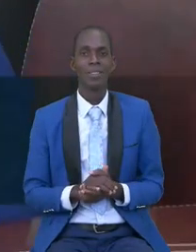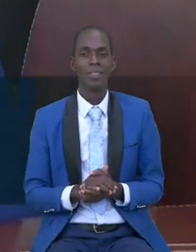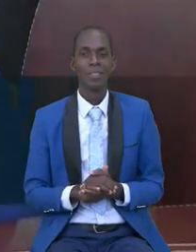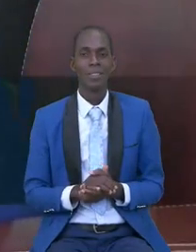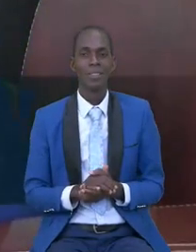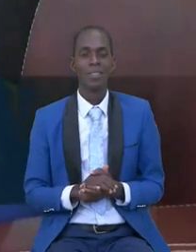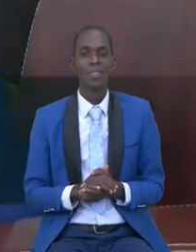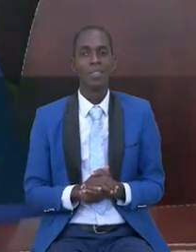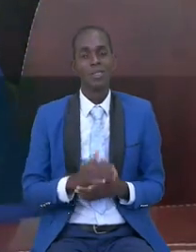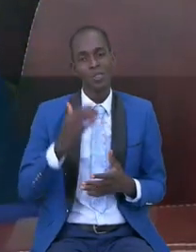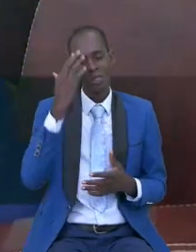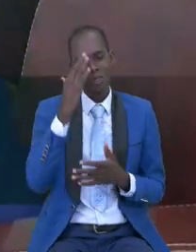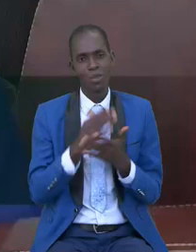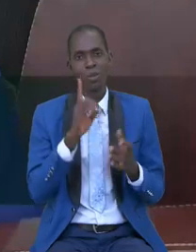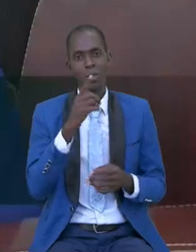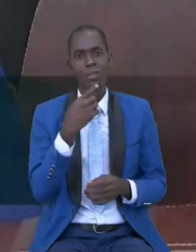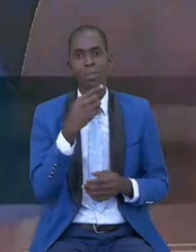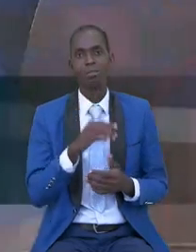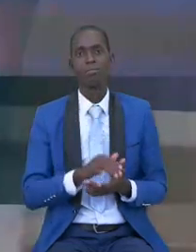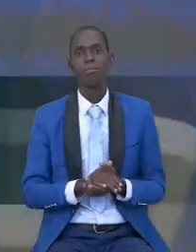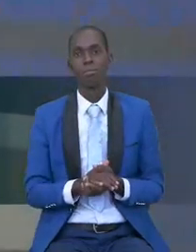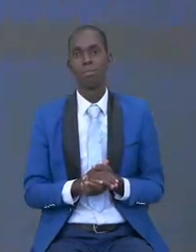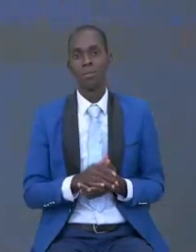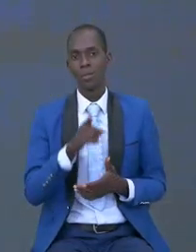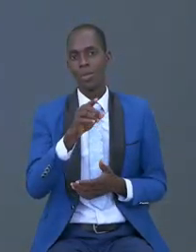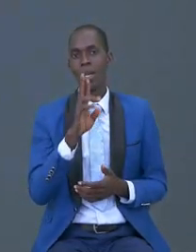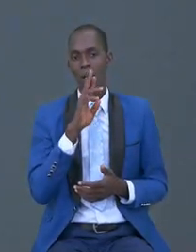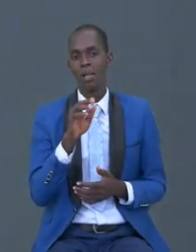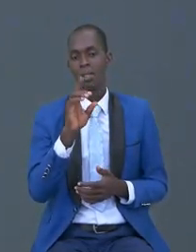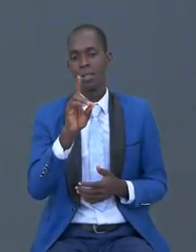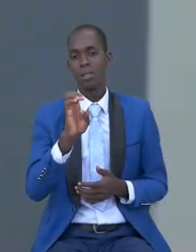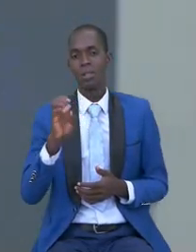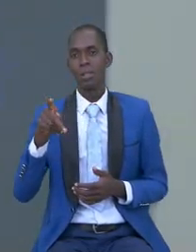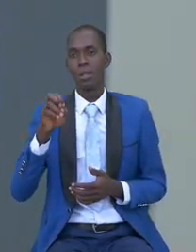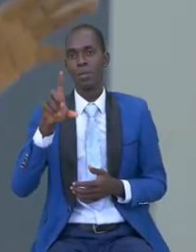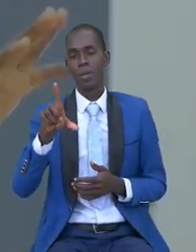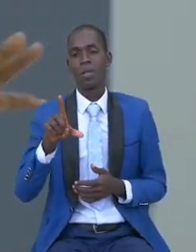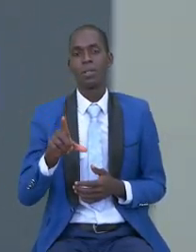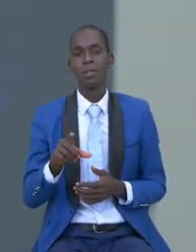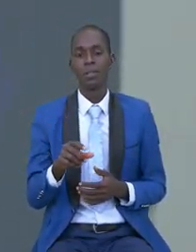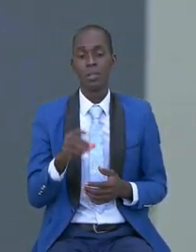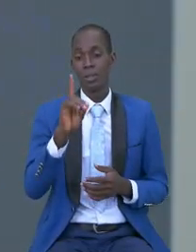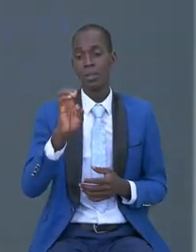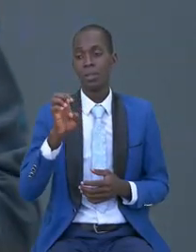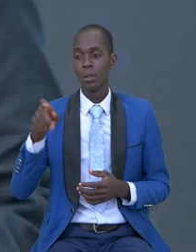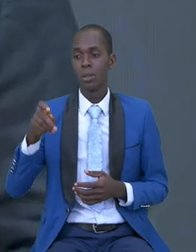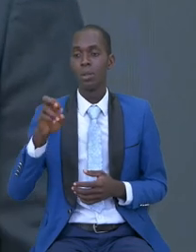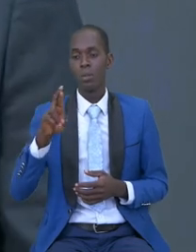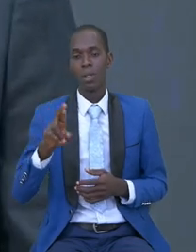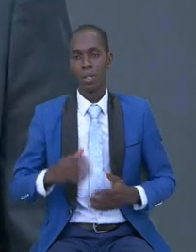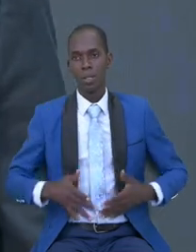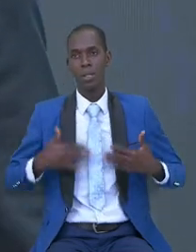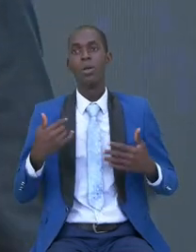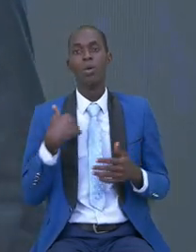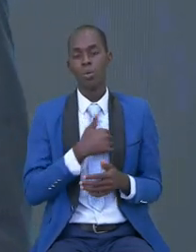You know, somebody said, you know, you are deeper life and you are coming. Understand, we have many